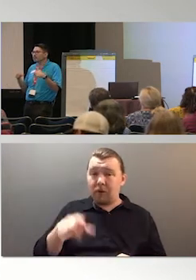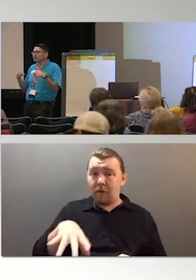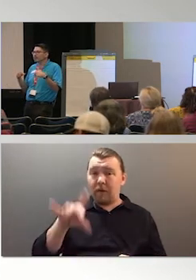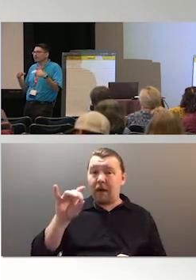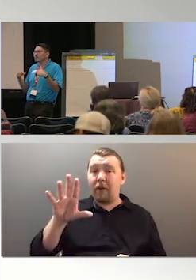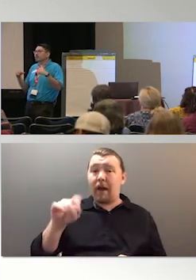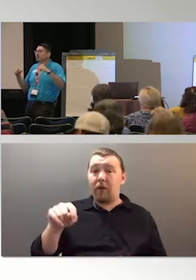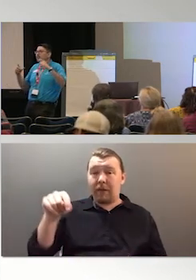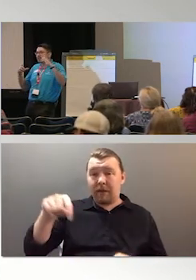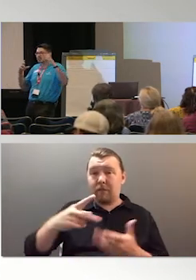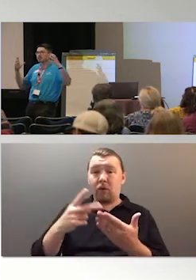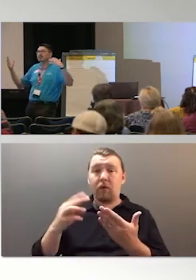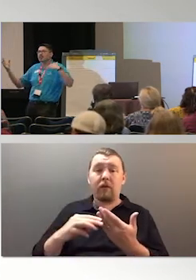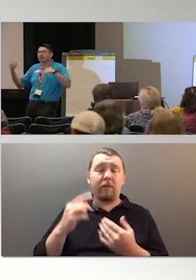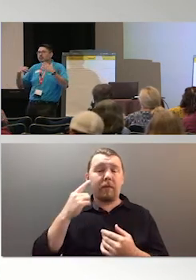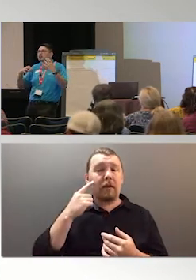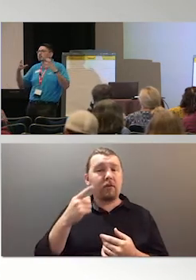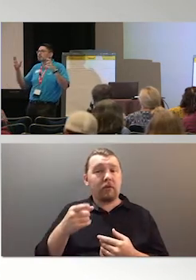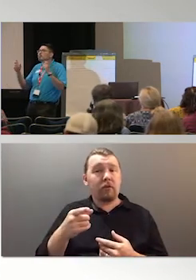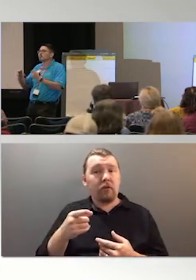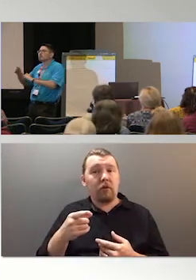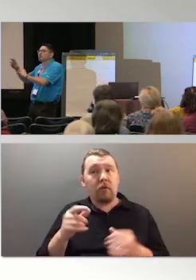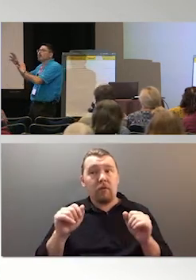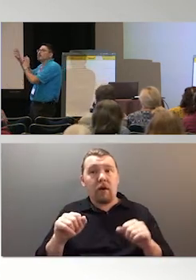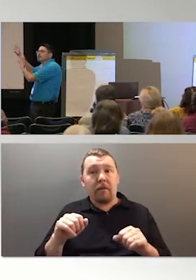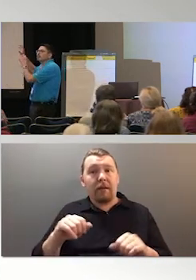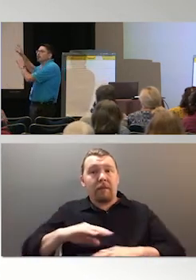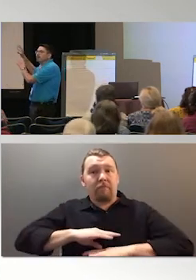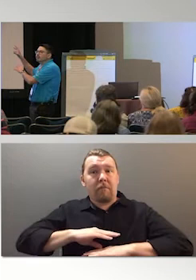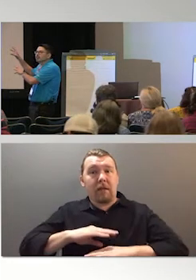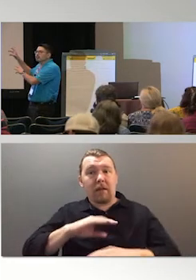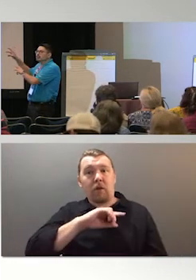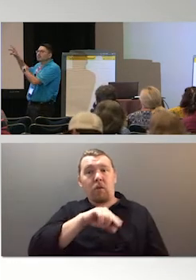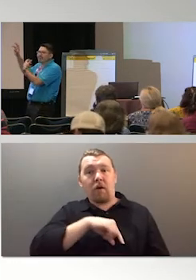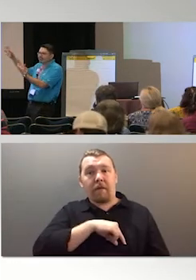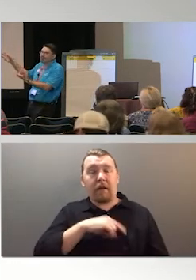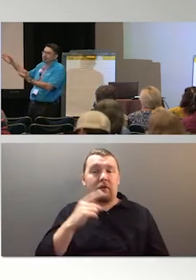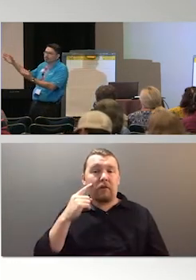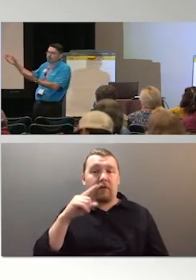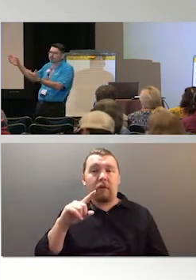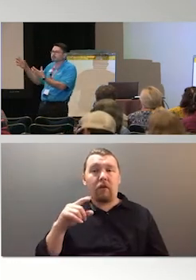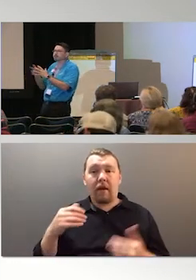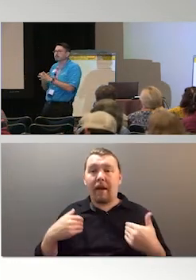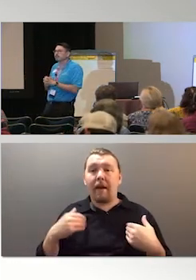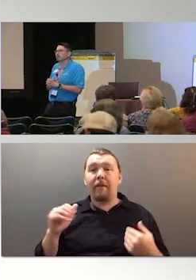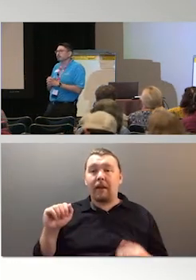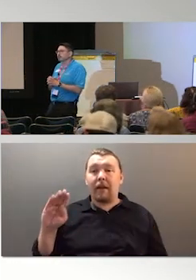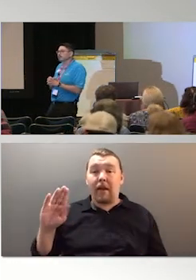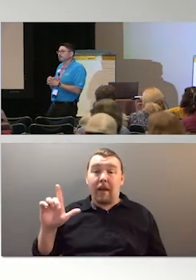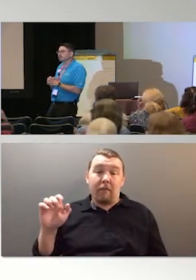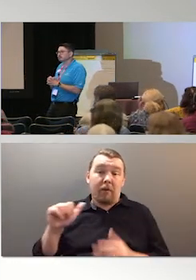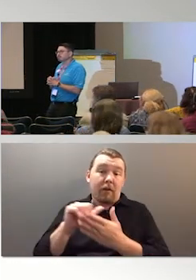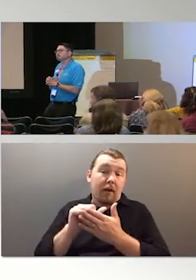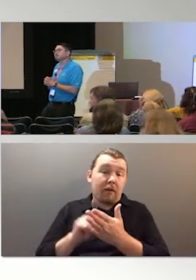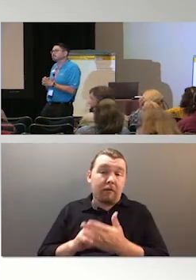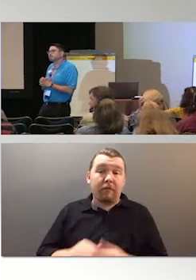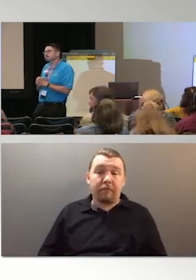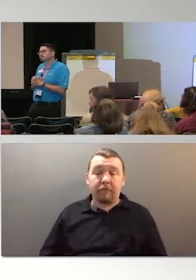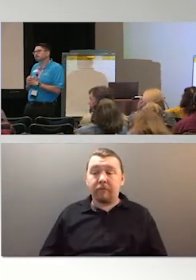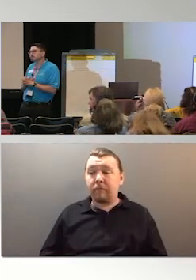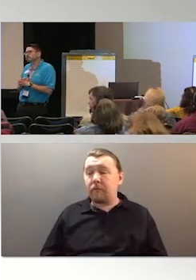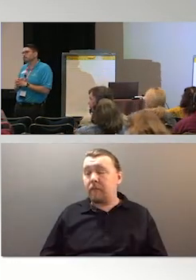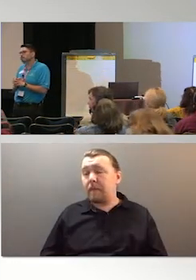this program is because you probably meet the qualifications to have an ABLE account. And the second question